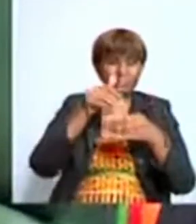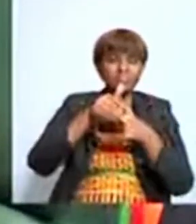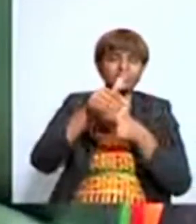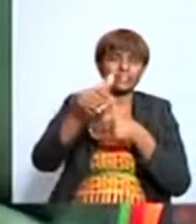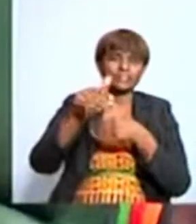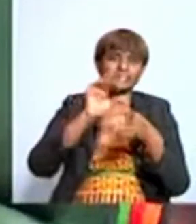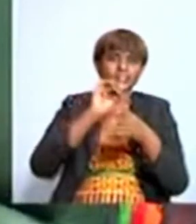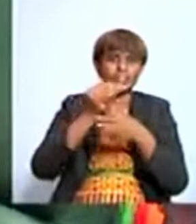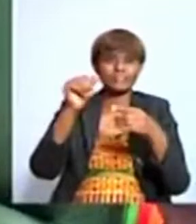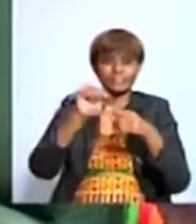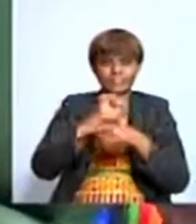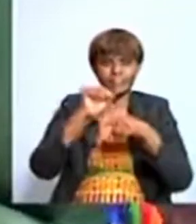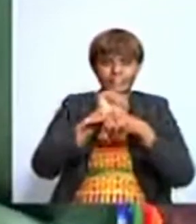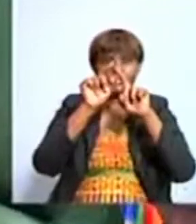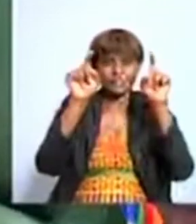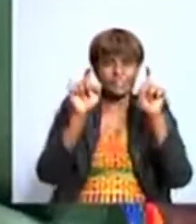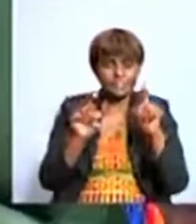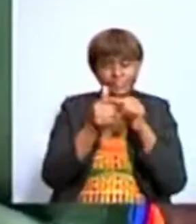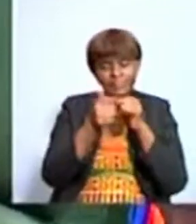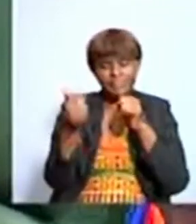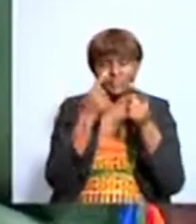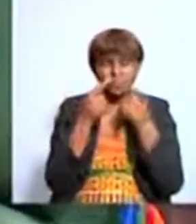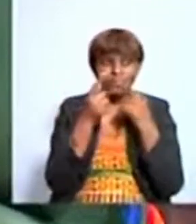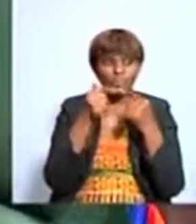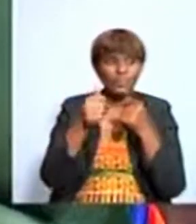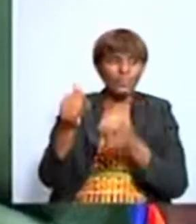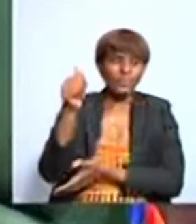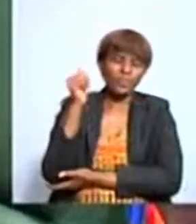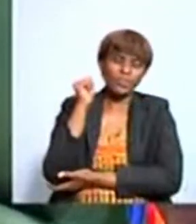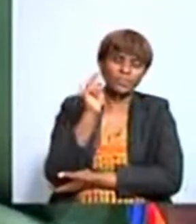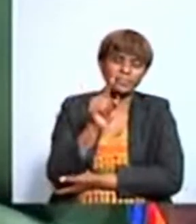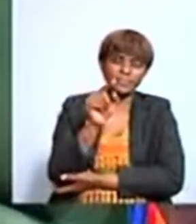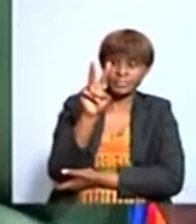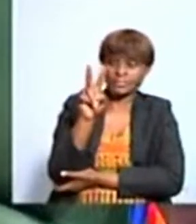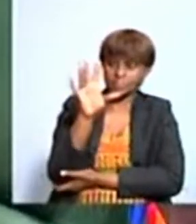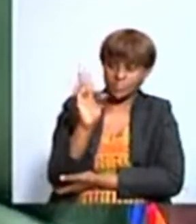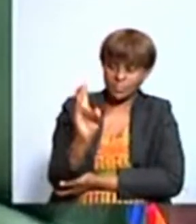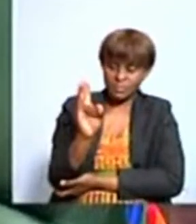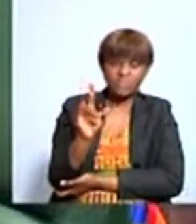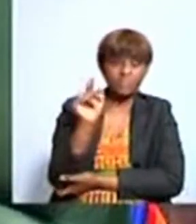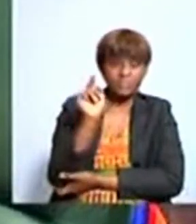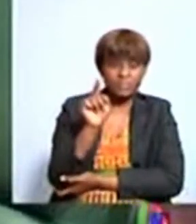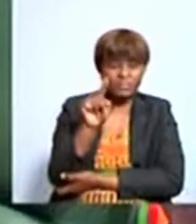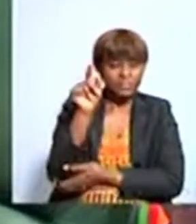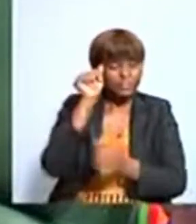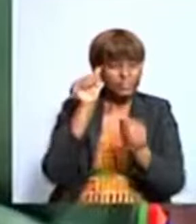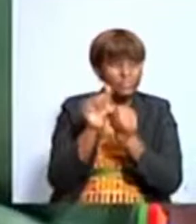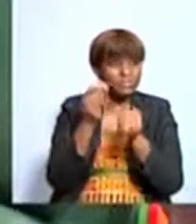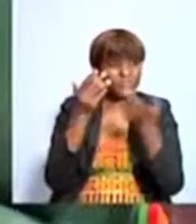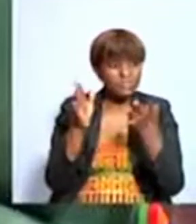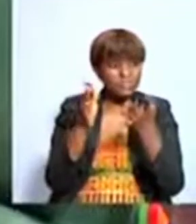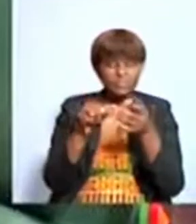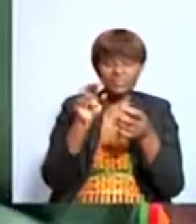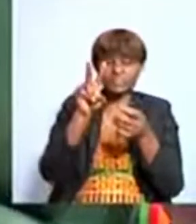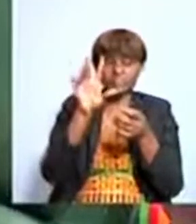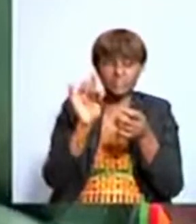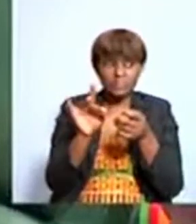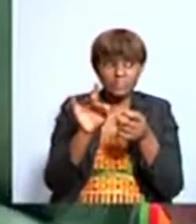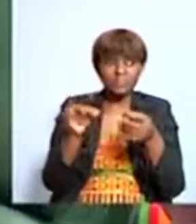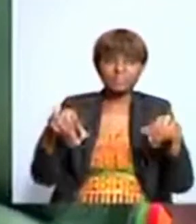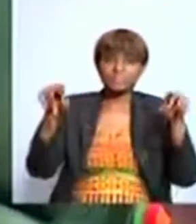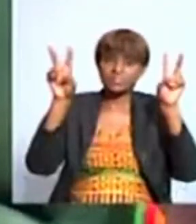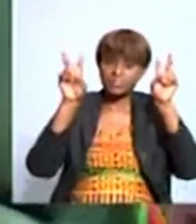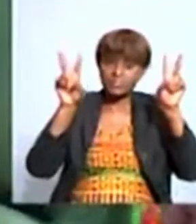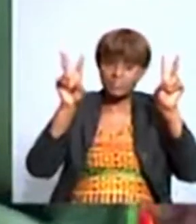or practicing certificate. Any debate, any objection, clause 27 is agreed to. Clause 28, surrender